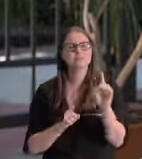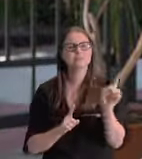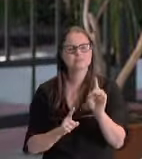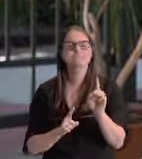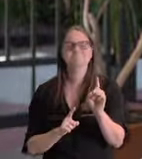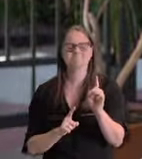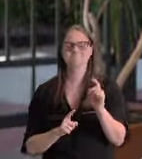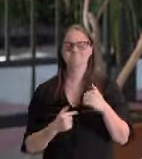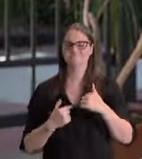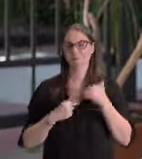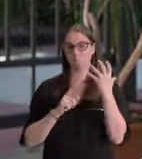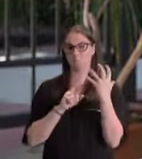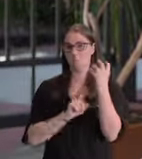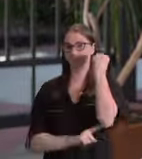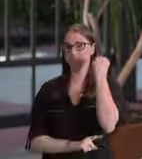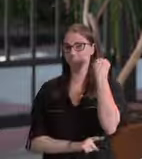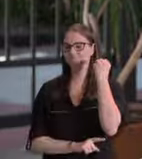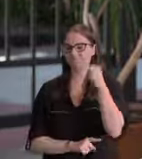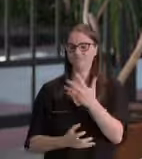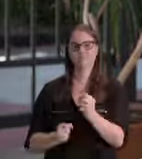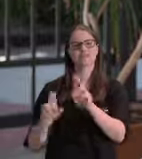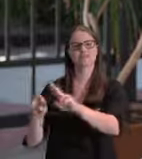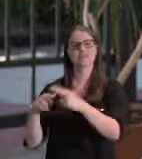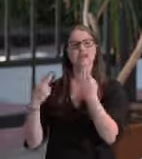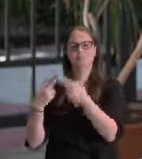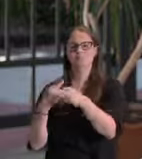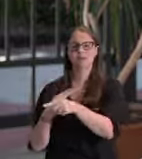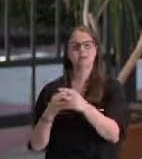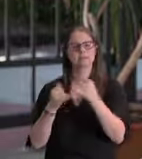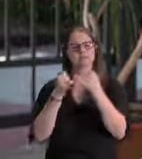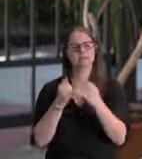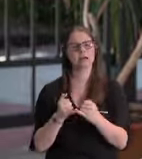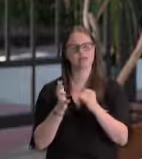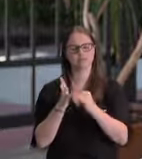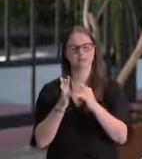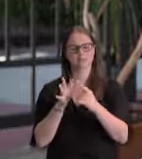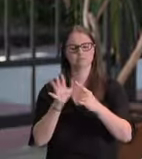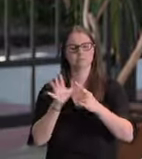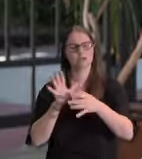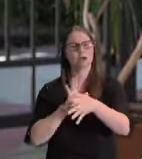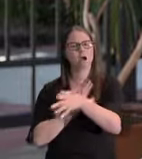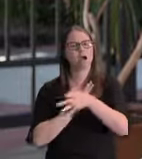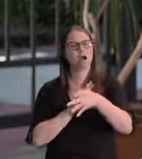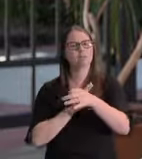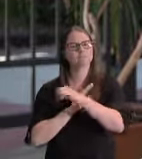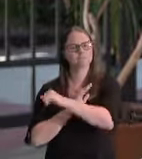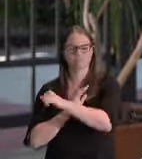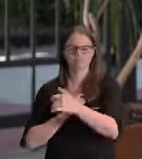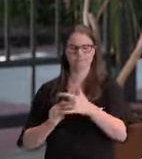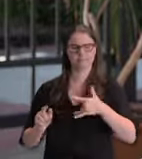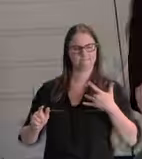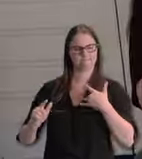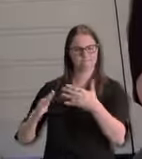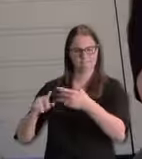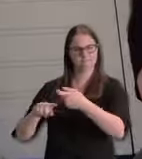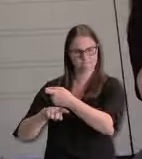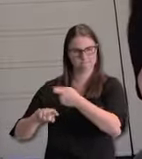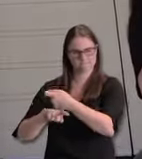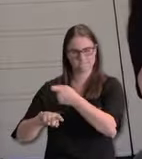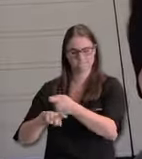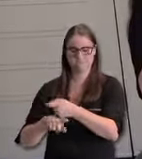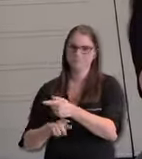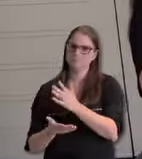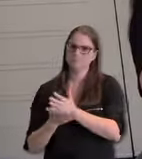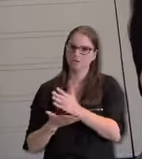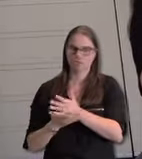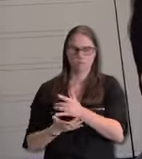Advice and Advocacy was a win that I had for a family of South Sea Island residents or tenants. They were